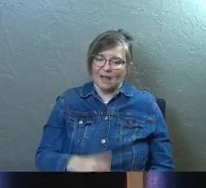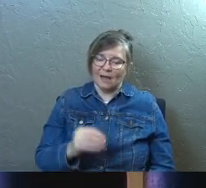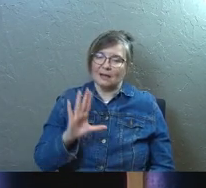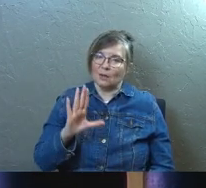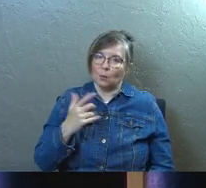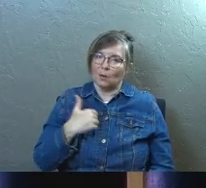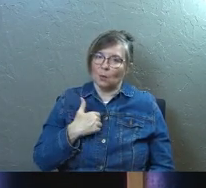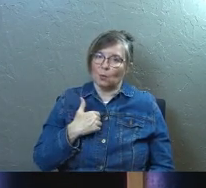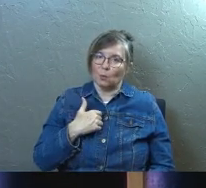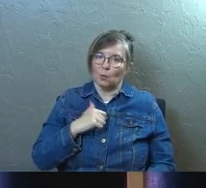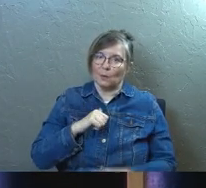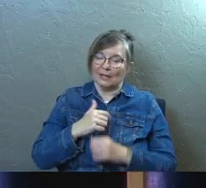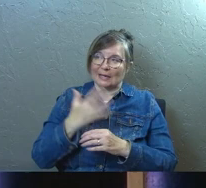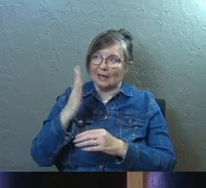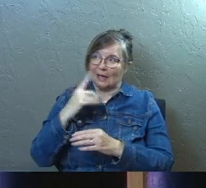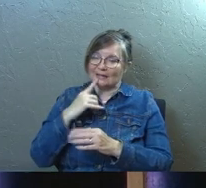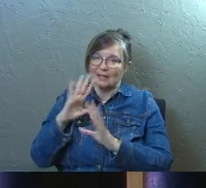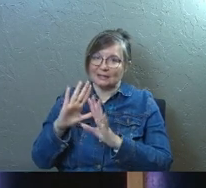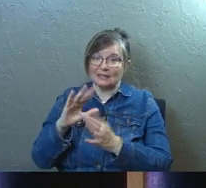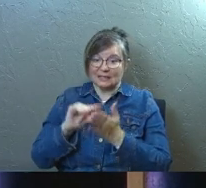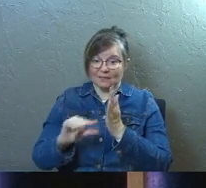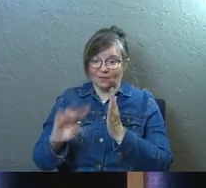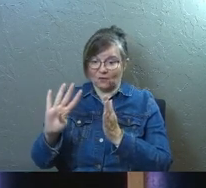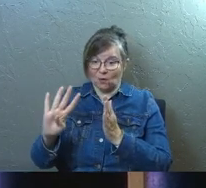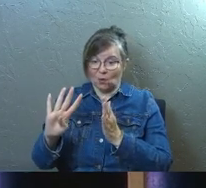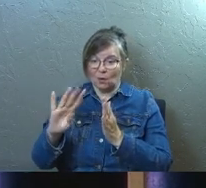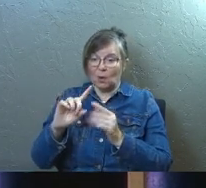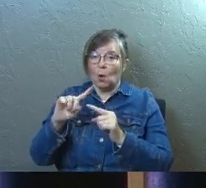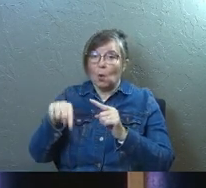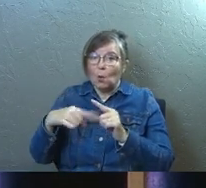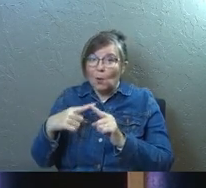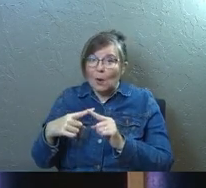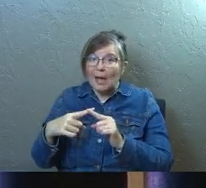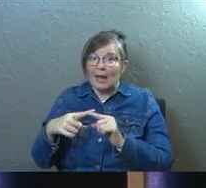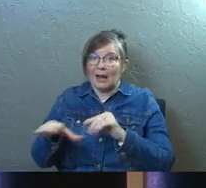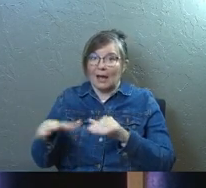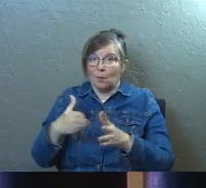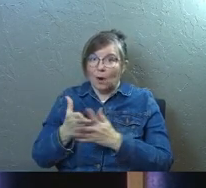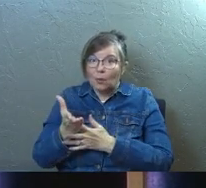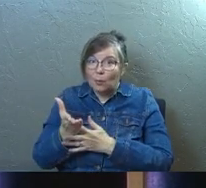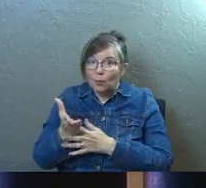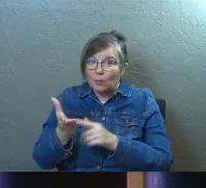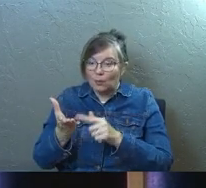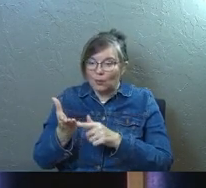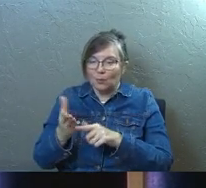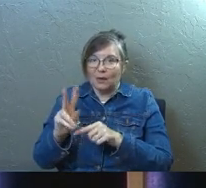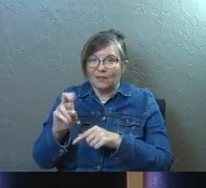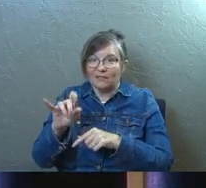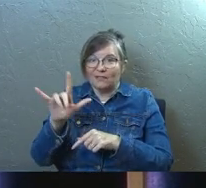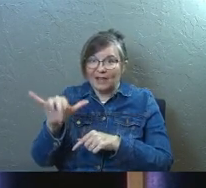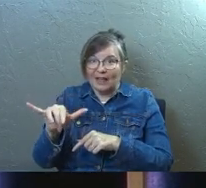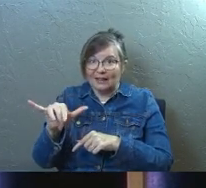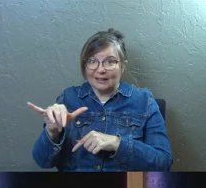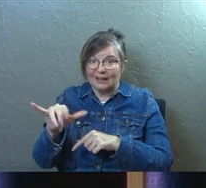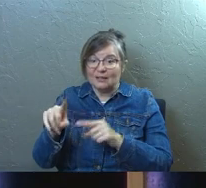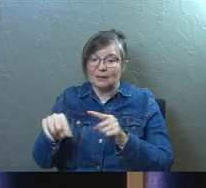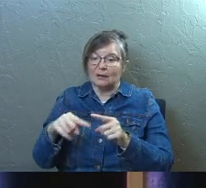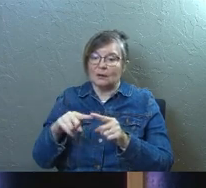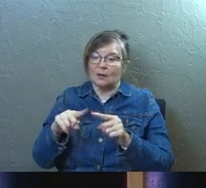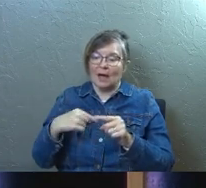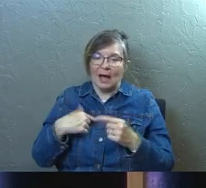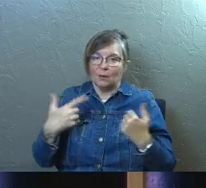And here's where we get set straight. Right there in verse 4, when I walk through the valley, I will fear no evil,